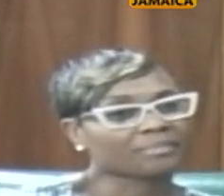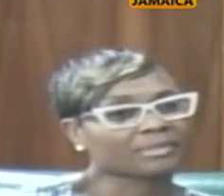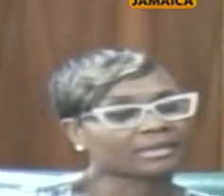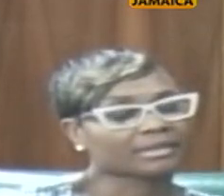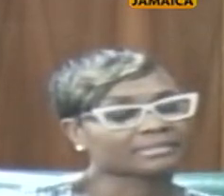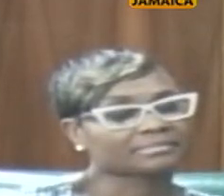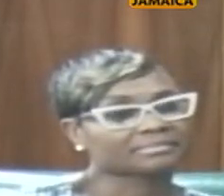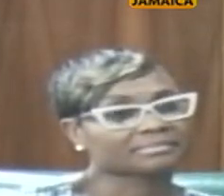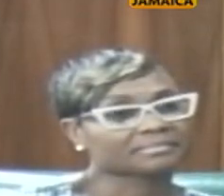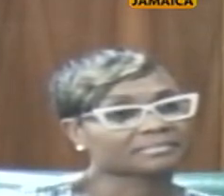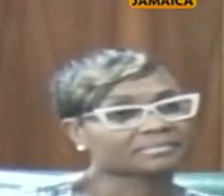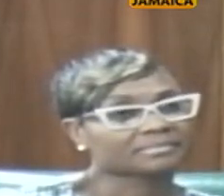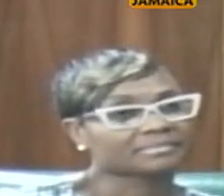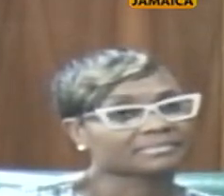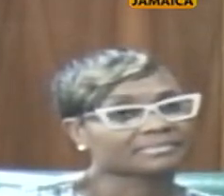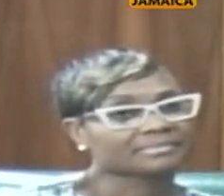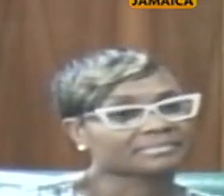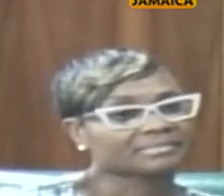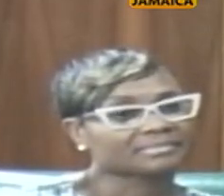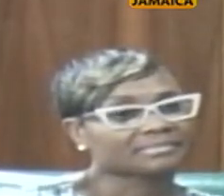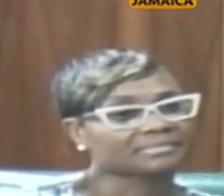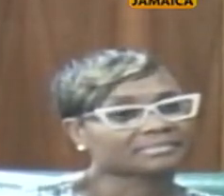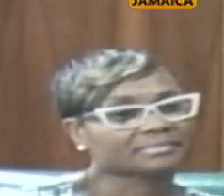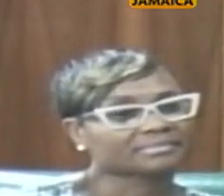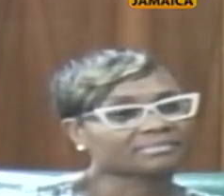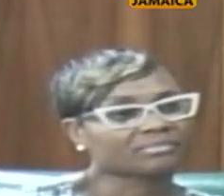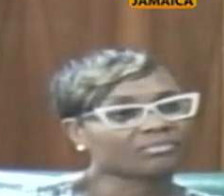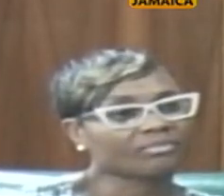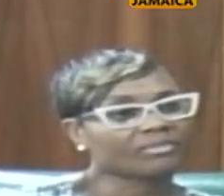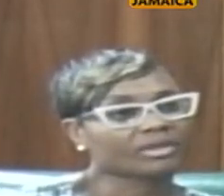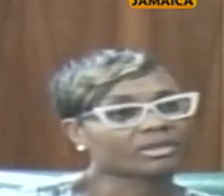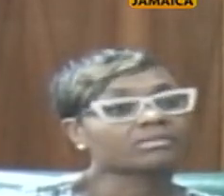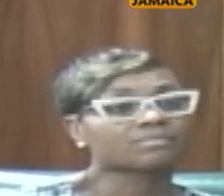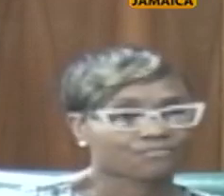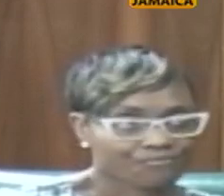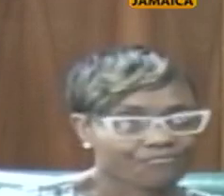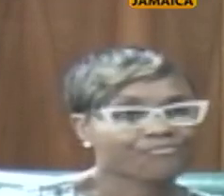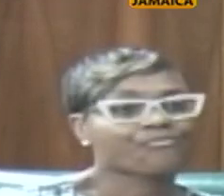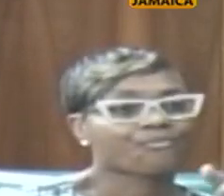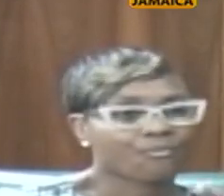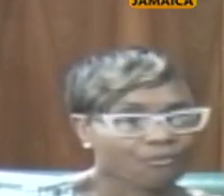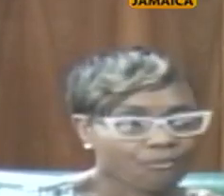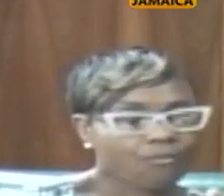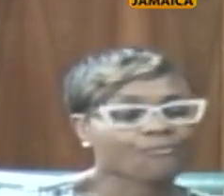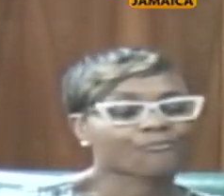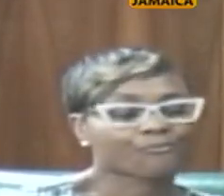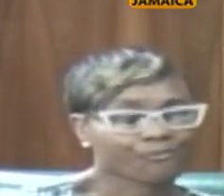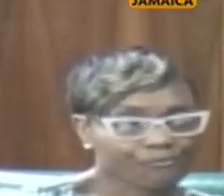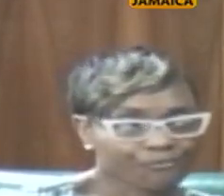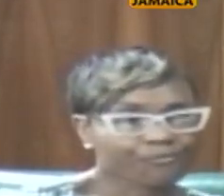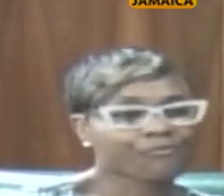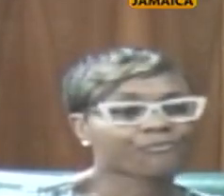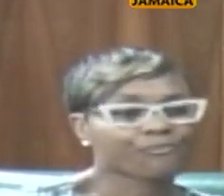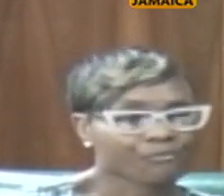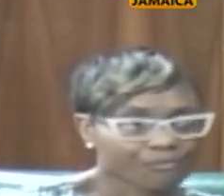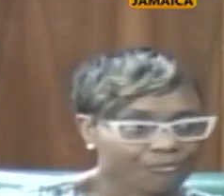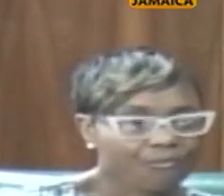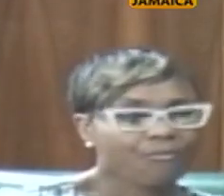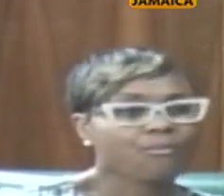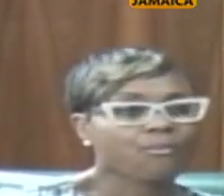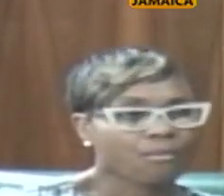parliament. So, because at this stage you have a lot of demands and needs in the